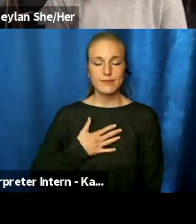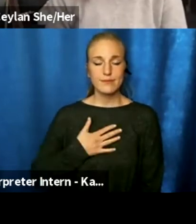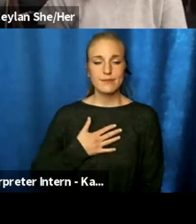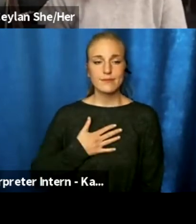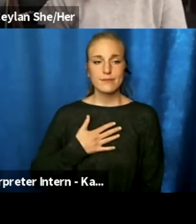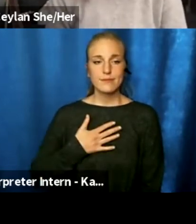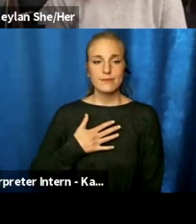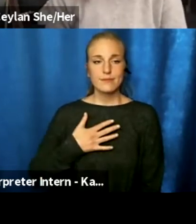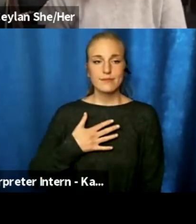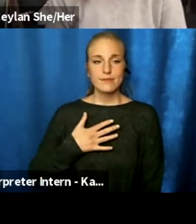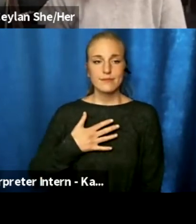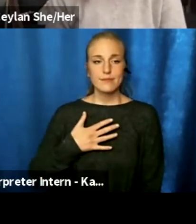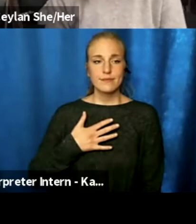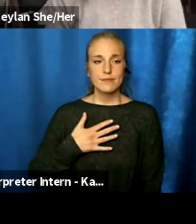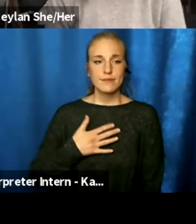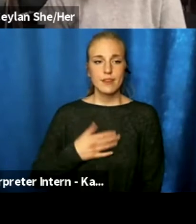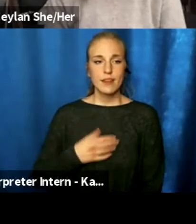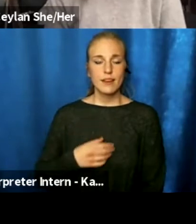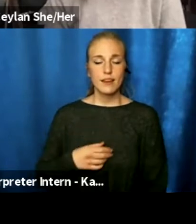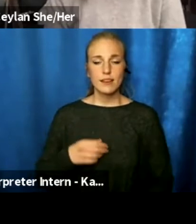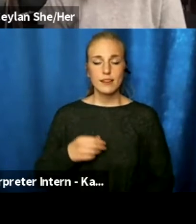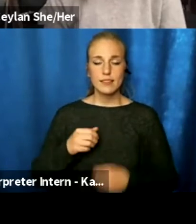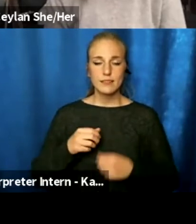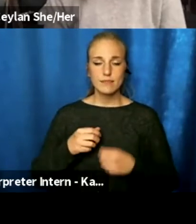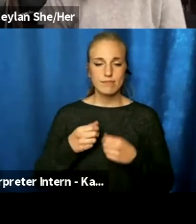I am holding sacred space for you.